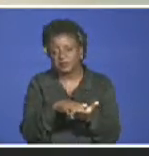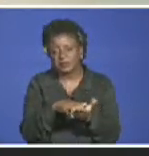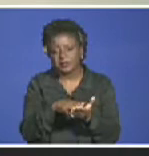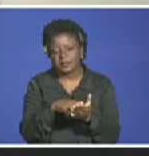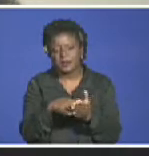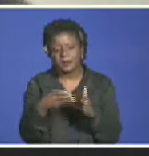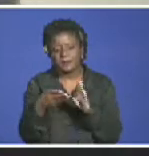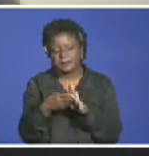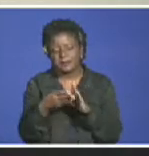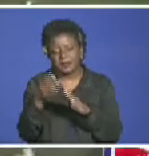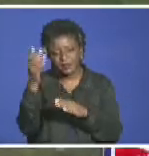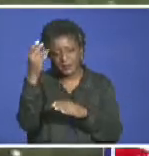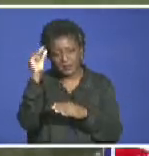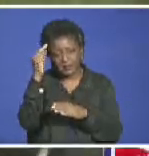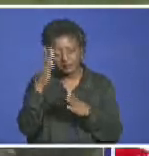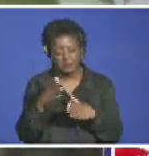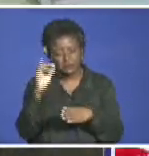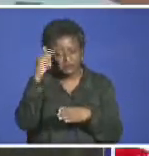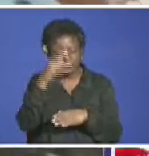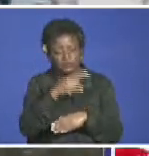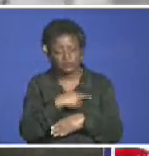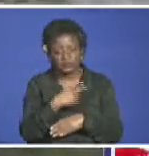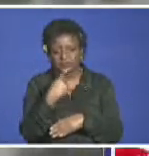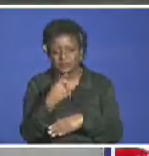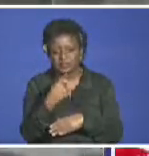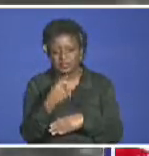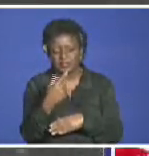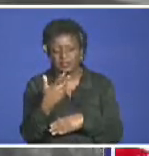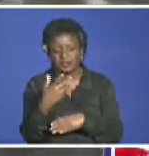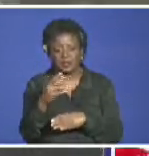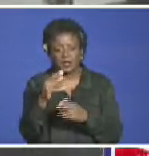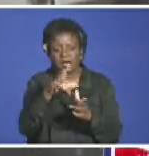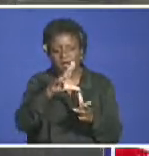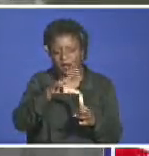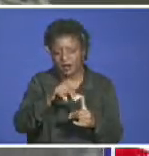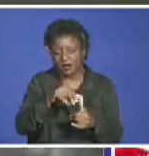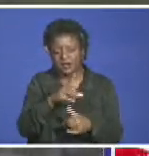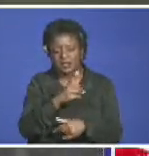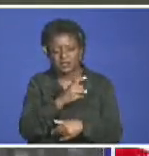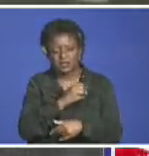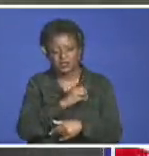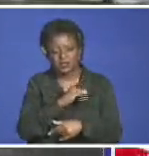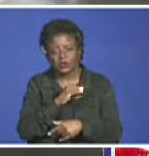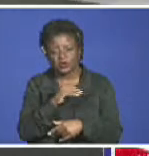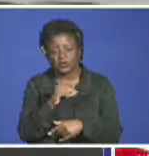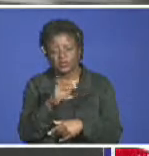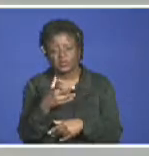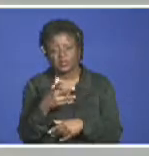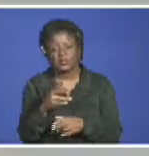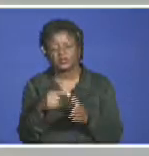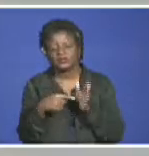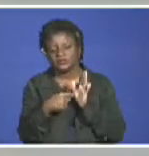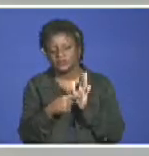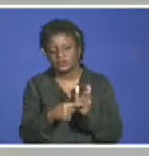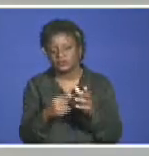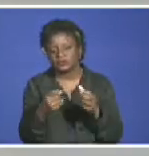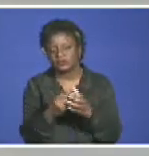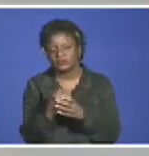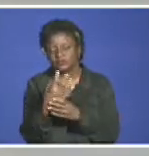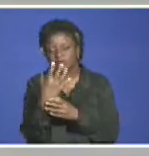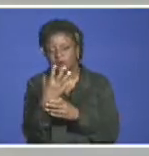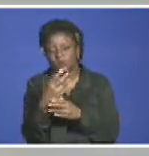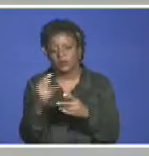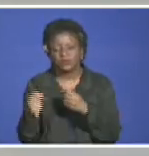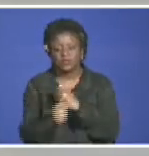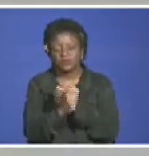at the Bahamas Business Outlook that Hurricane Dorian underscored the growing threat of climate change. He noted that the